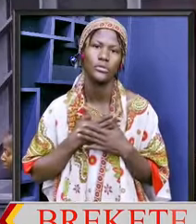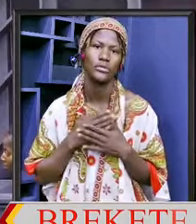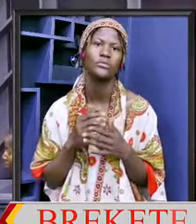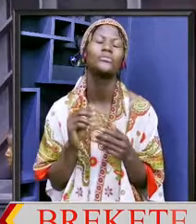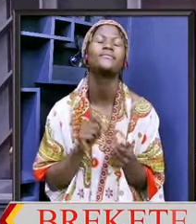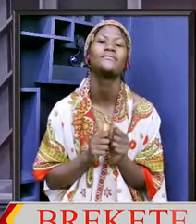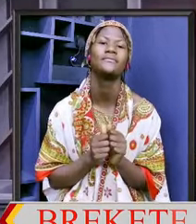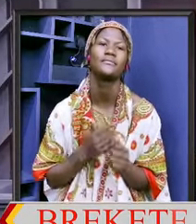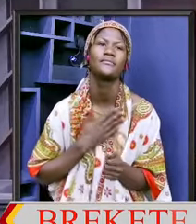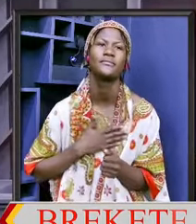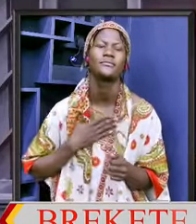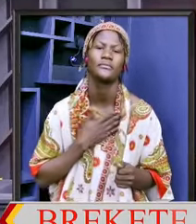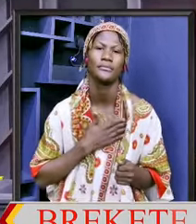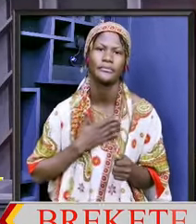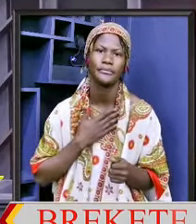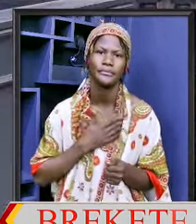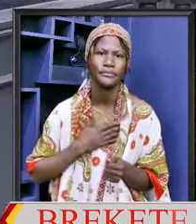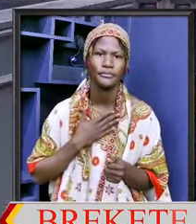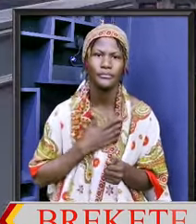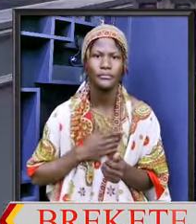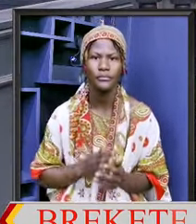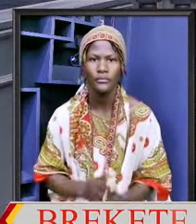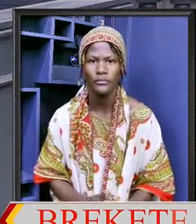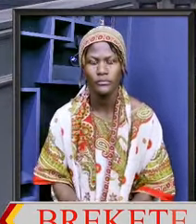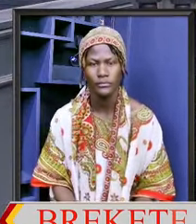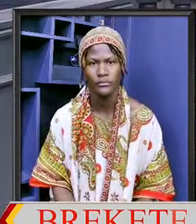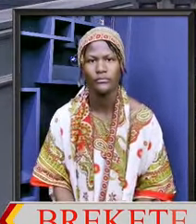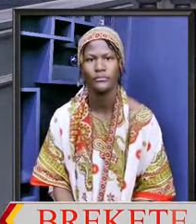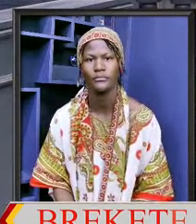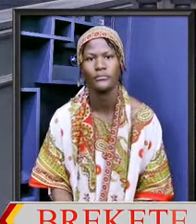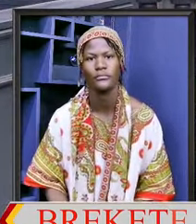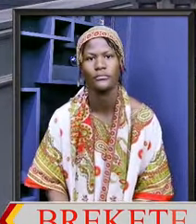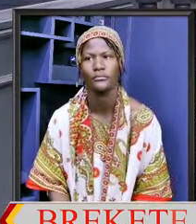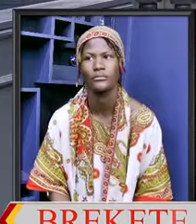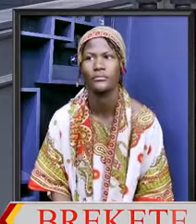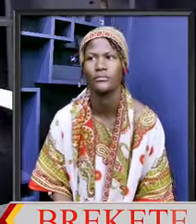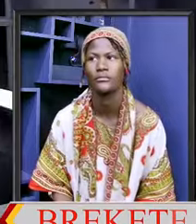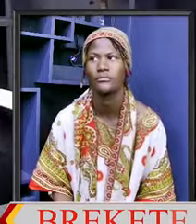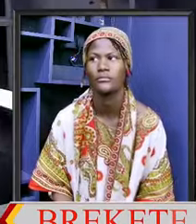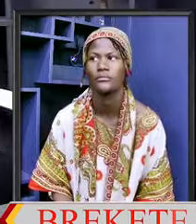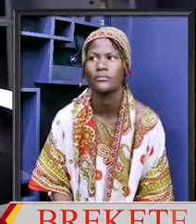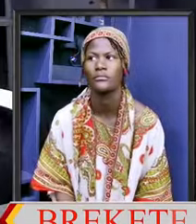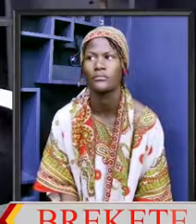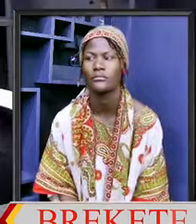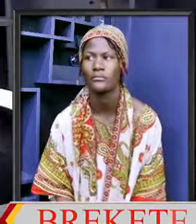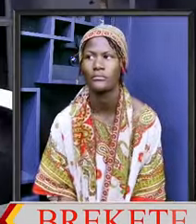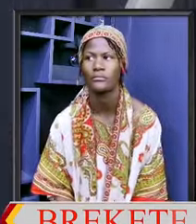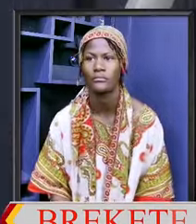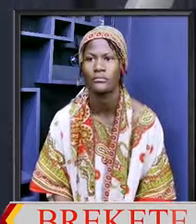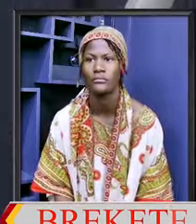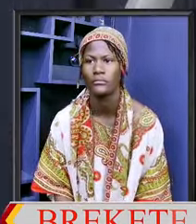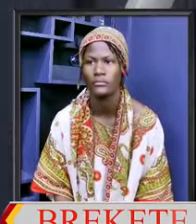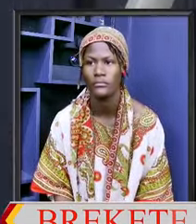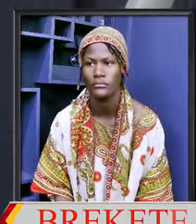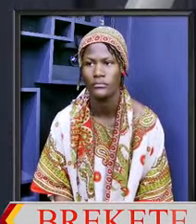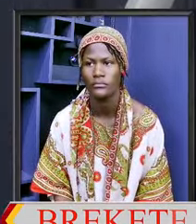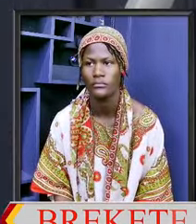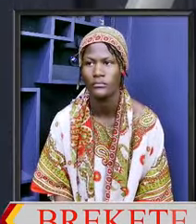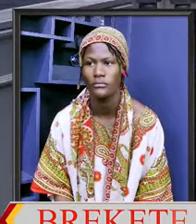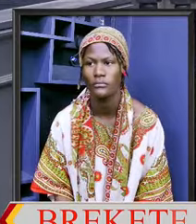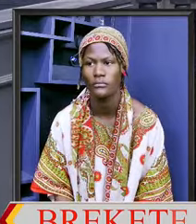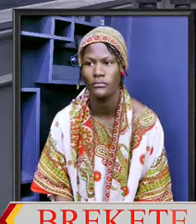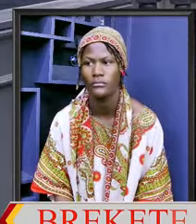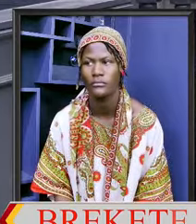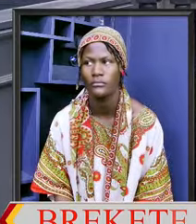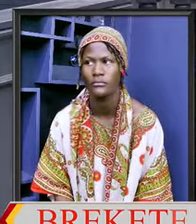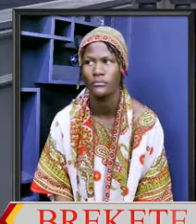sir, please. I didn't know it was going to get to this point. It was just a little test. I didn't know it was going to involve the police. Sir, please. I'm very sorry, sir. Please,